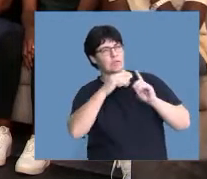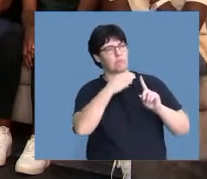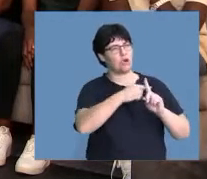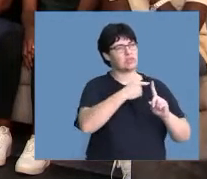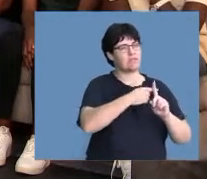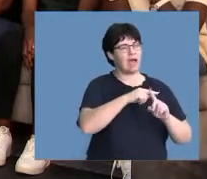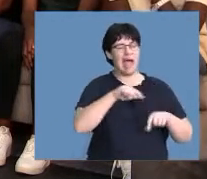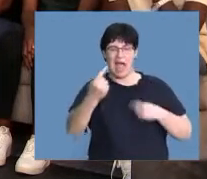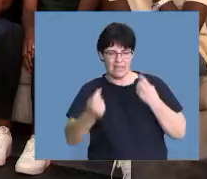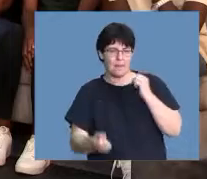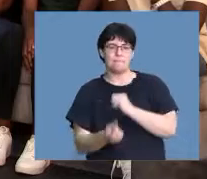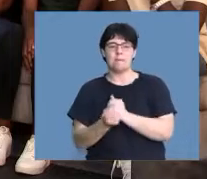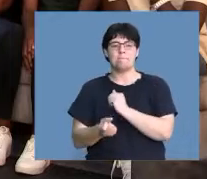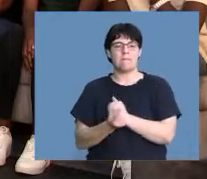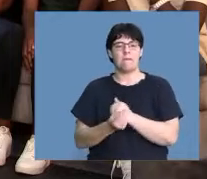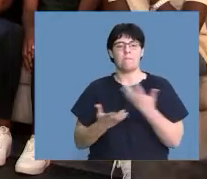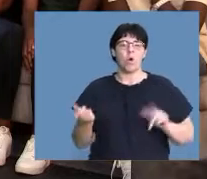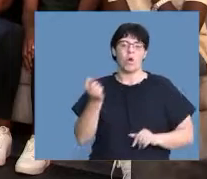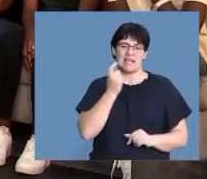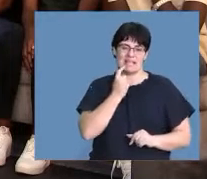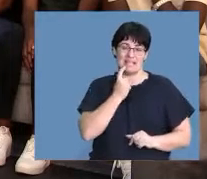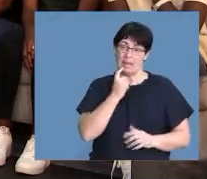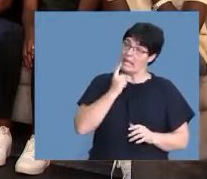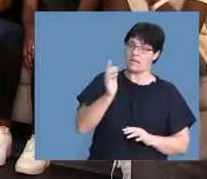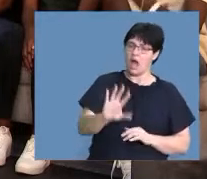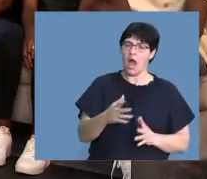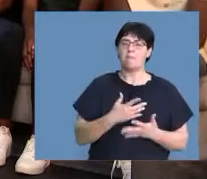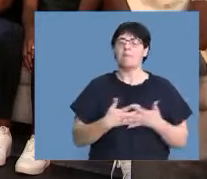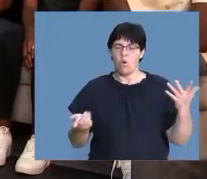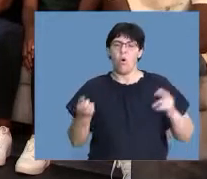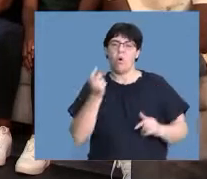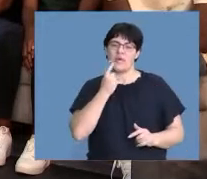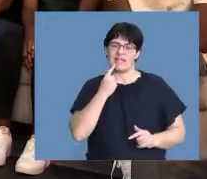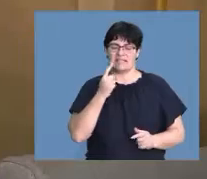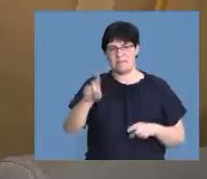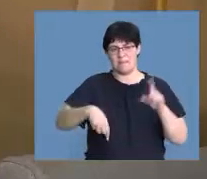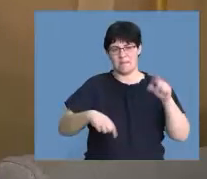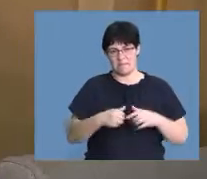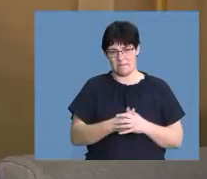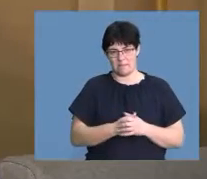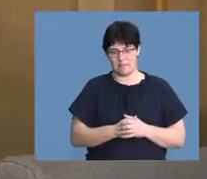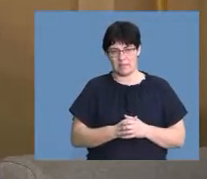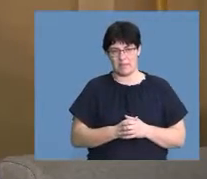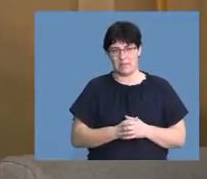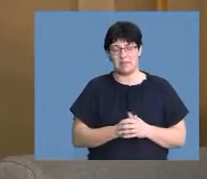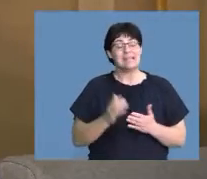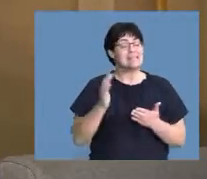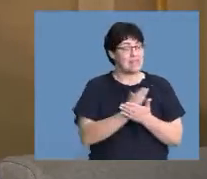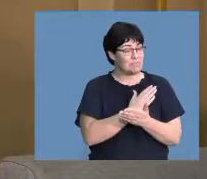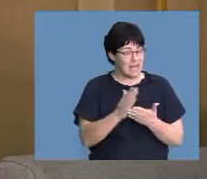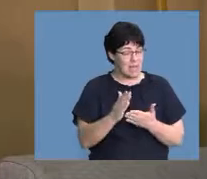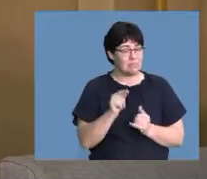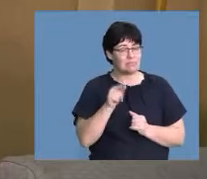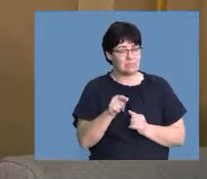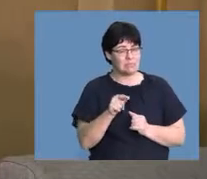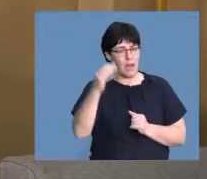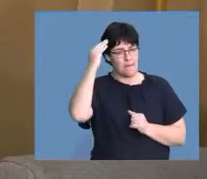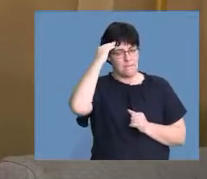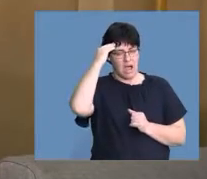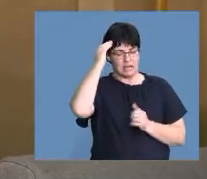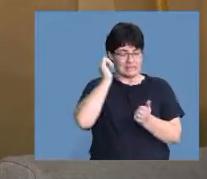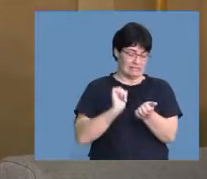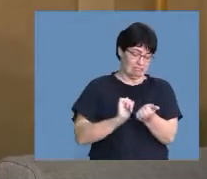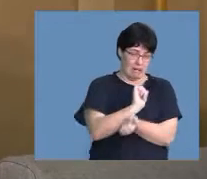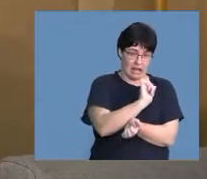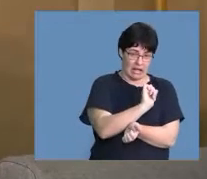should come, not relatively easy, but everything should come easier than before. Yeah. However, I must just say that sometimes when we're in that